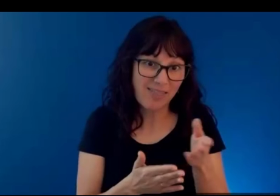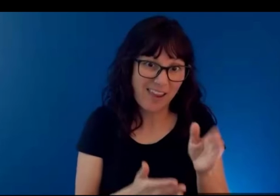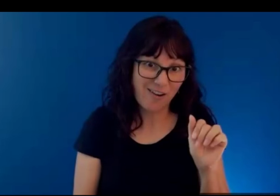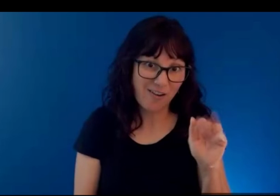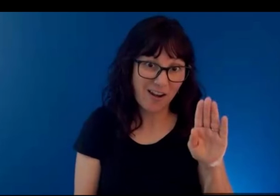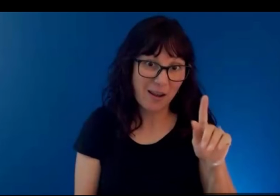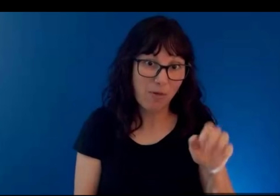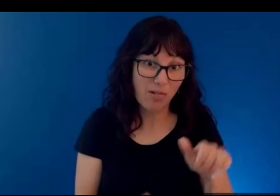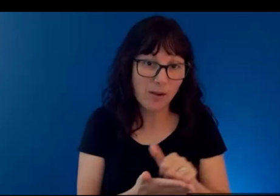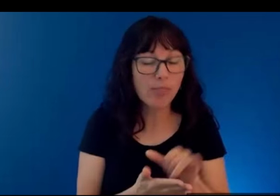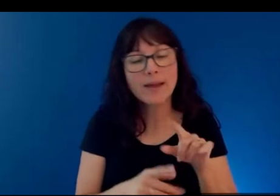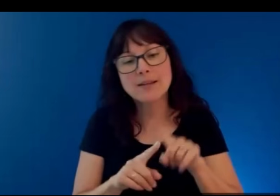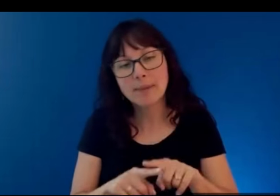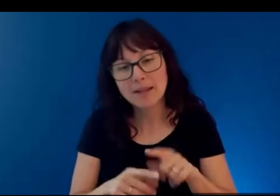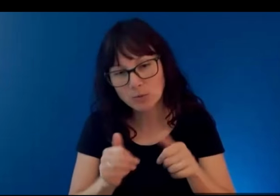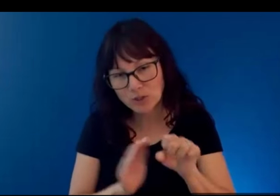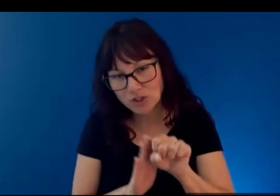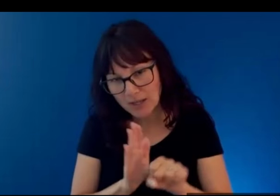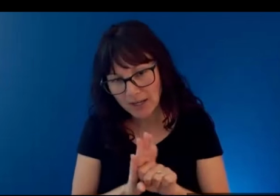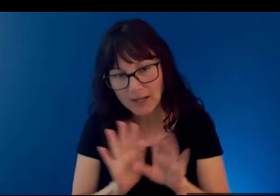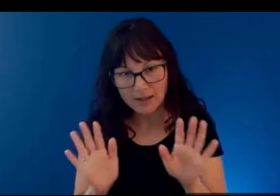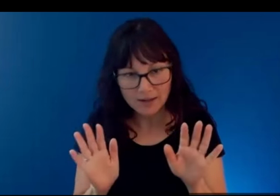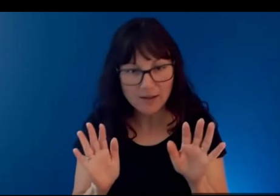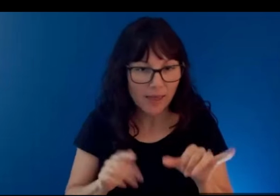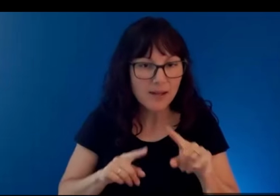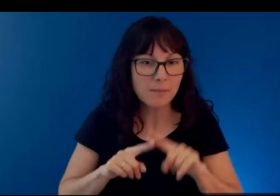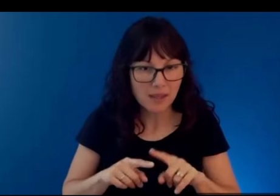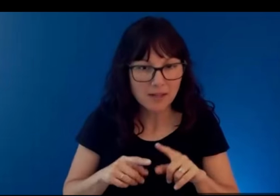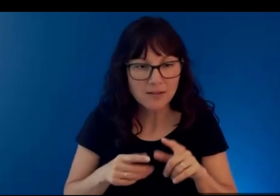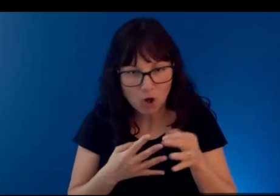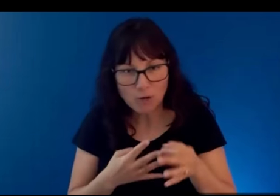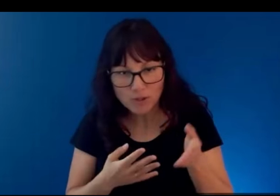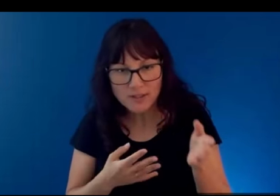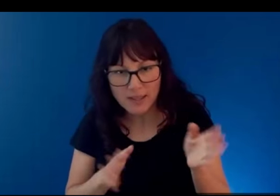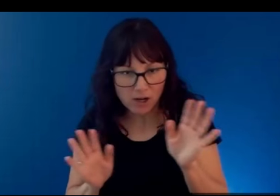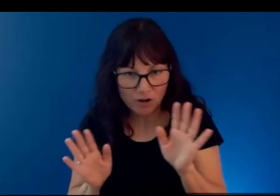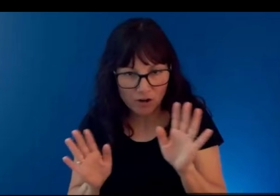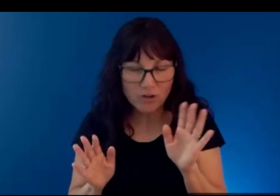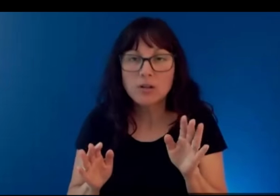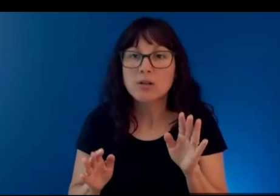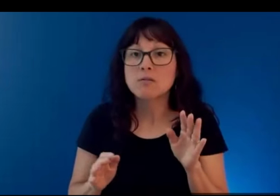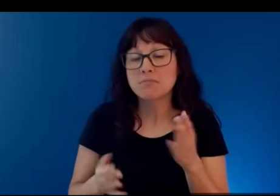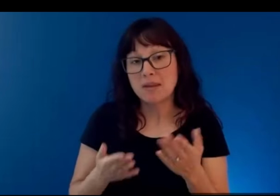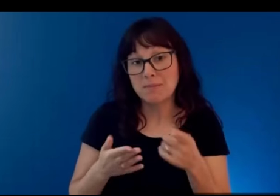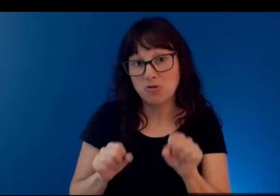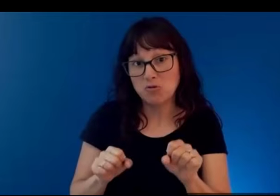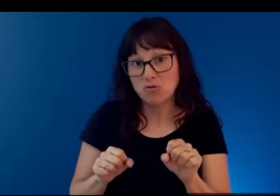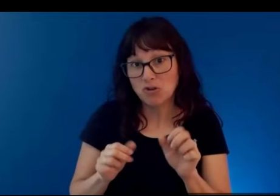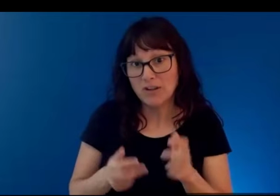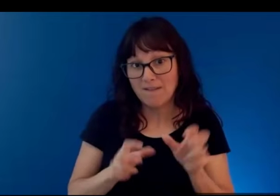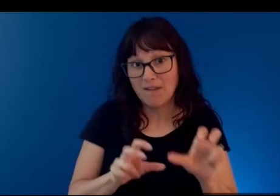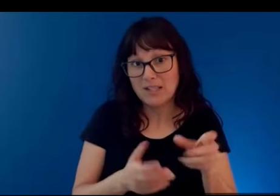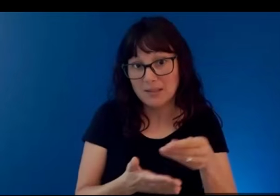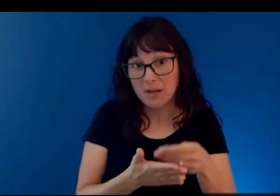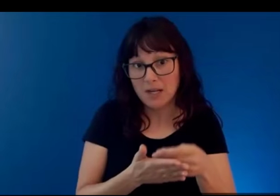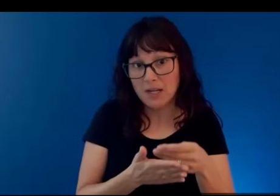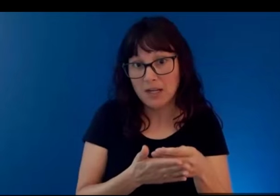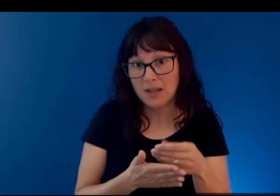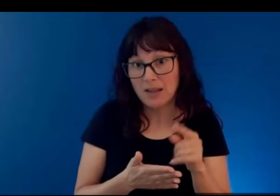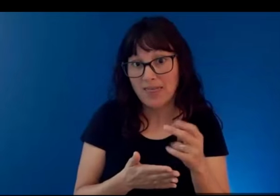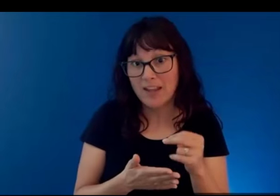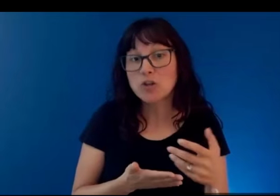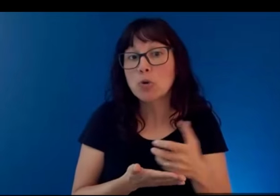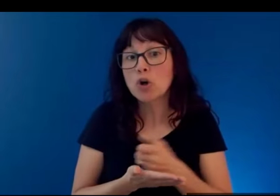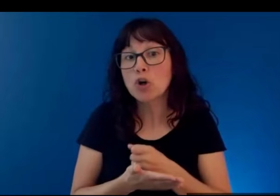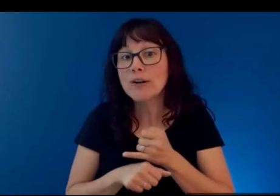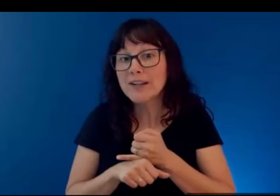account. Depending on the state you're in and the investment options they have, you might invest that money in a way that you're going to earn